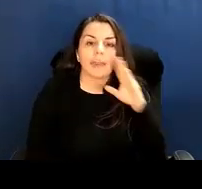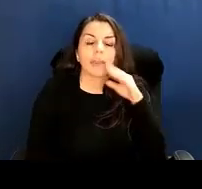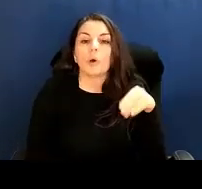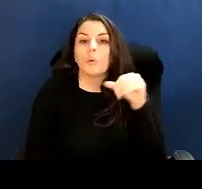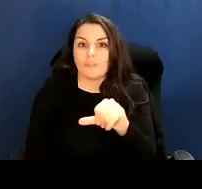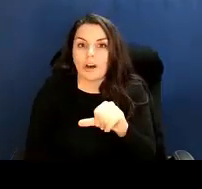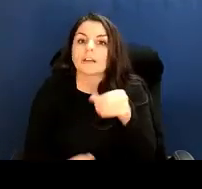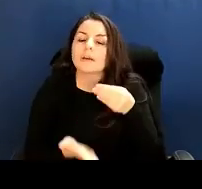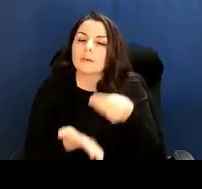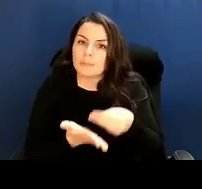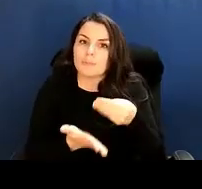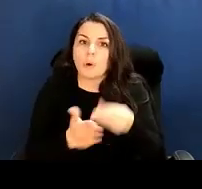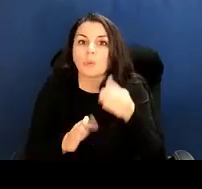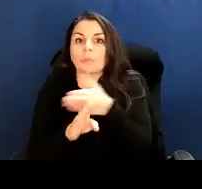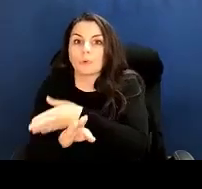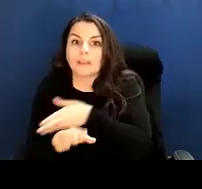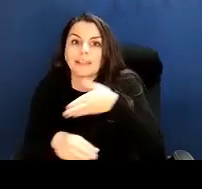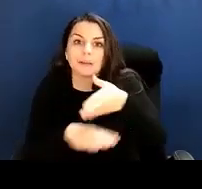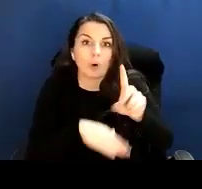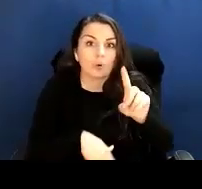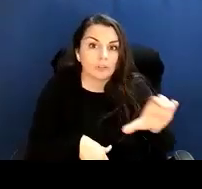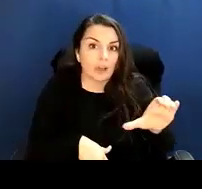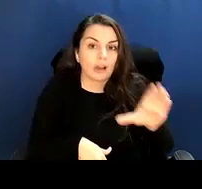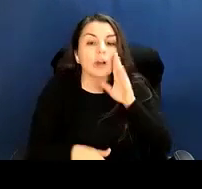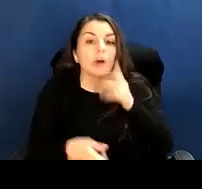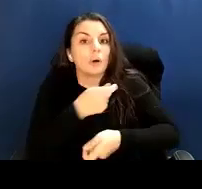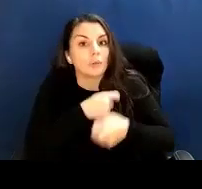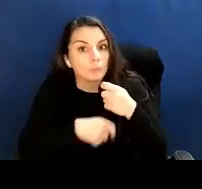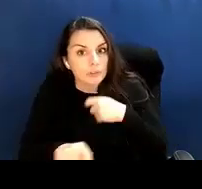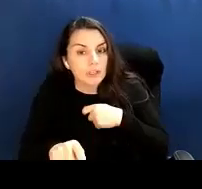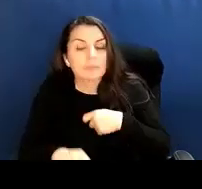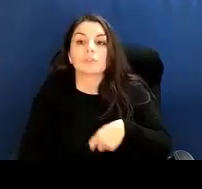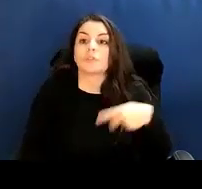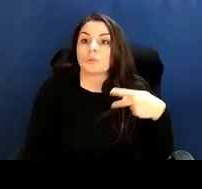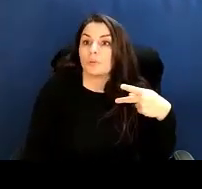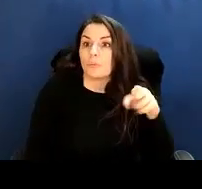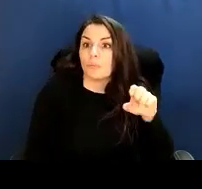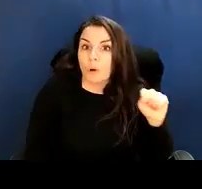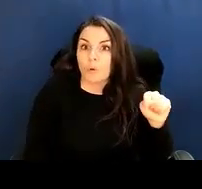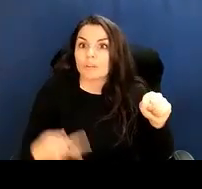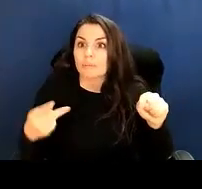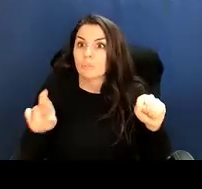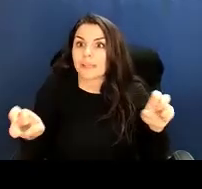120 days after the project period. Next.